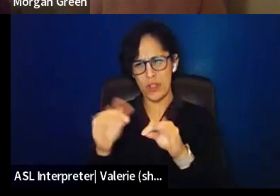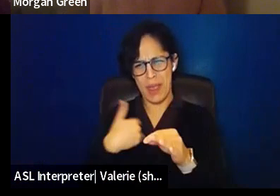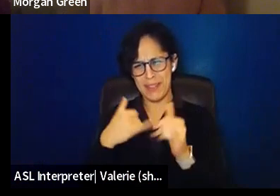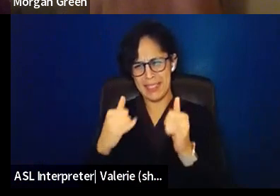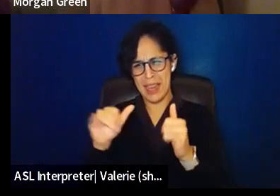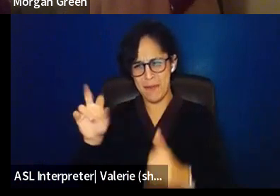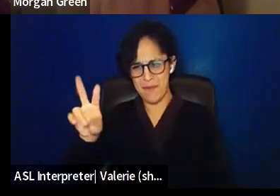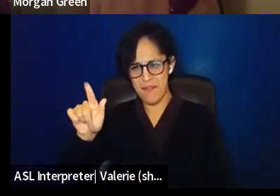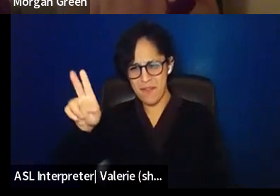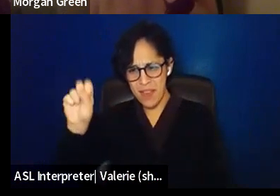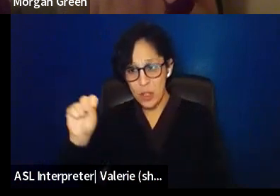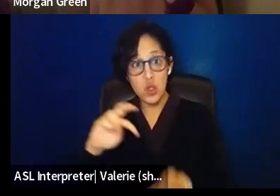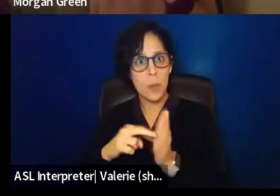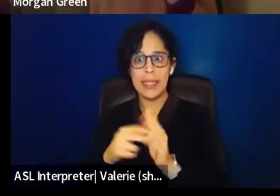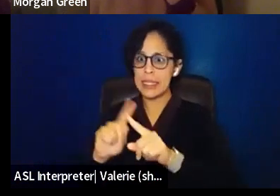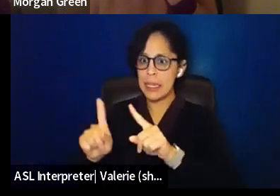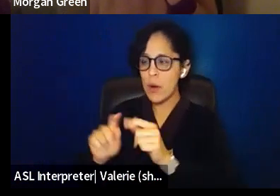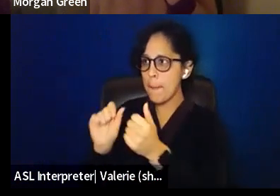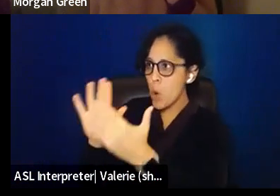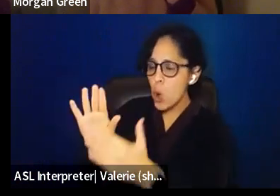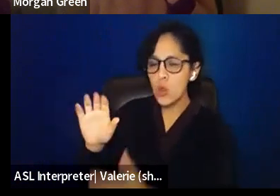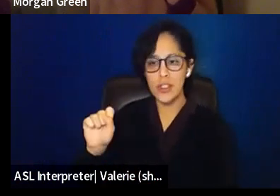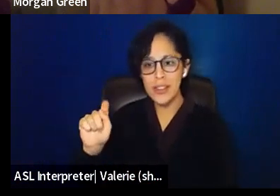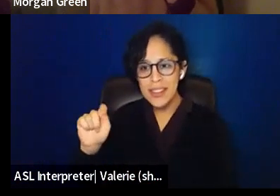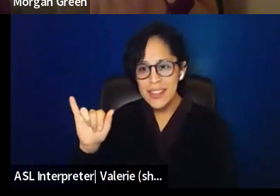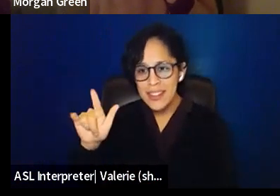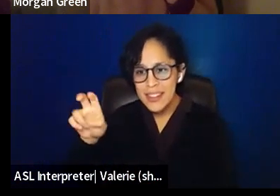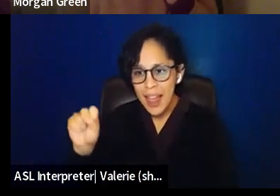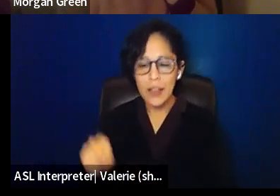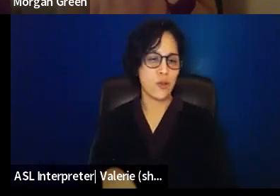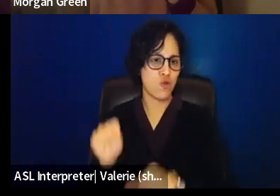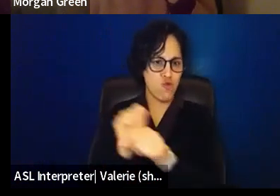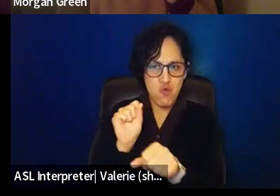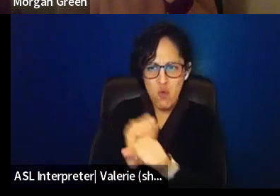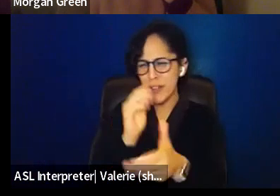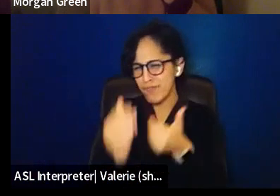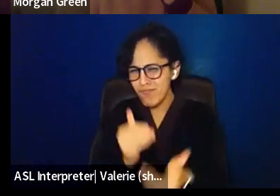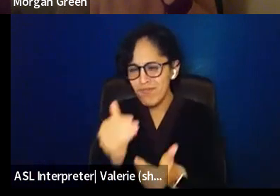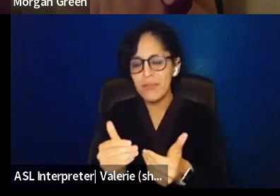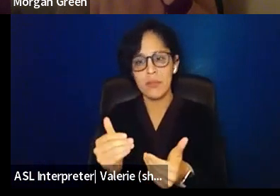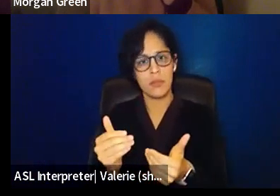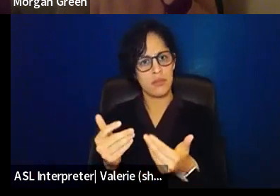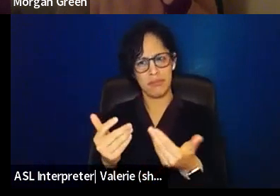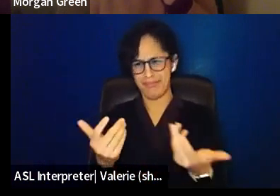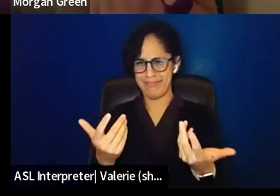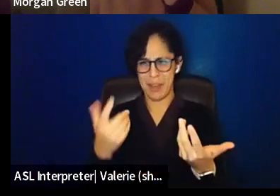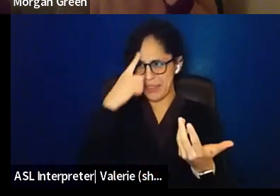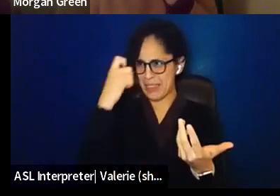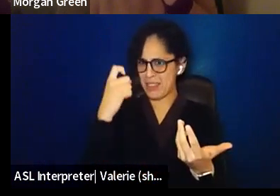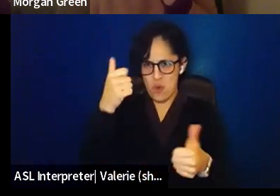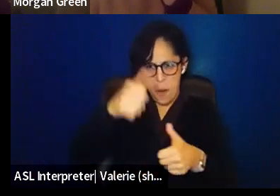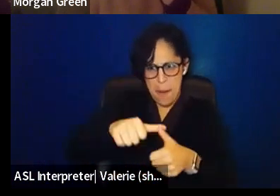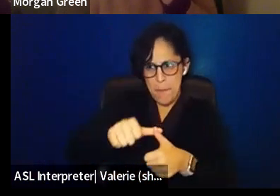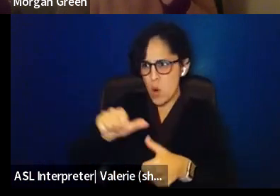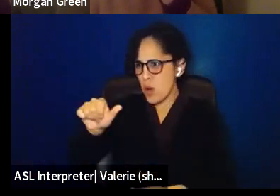embrace all of the differences of styles, as knowing that at the end of the day, like there's that, those core values are the same. And I think what you're talking